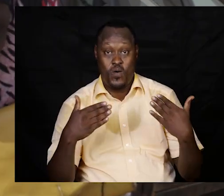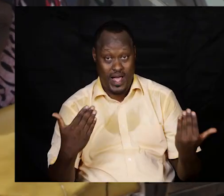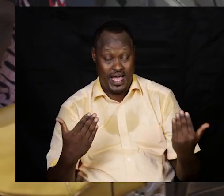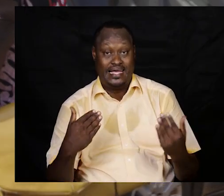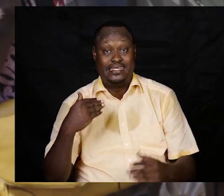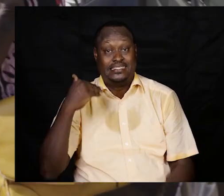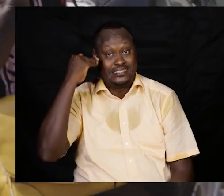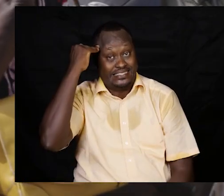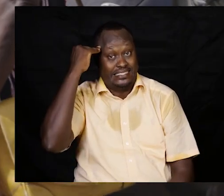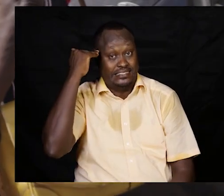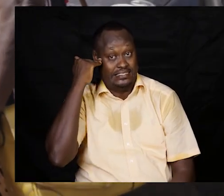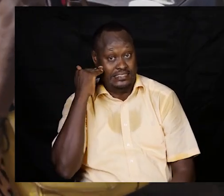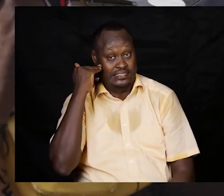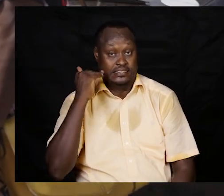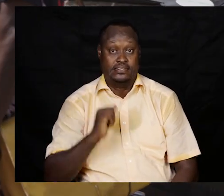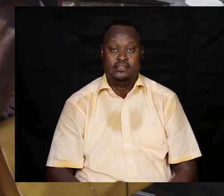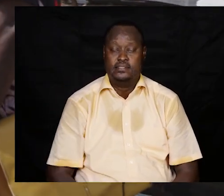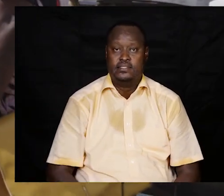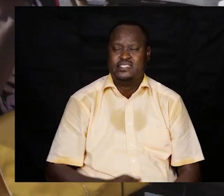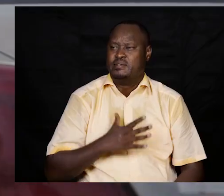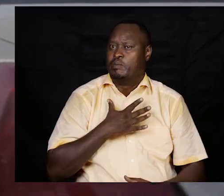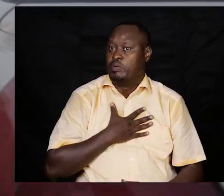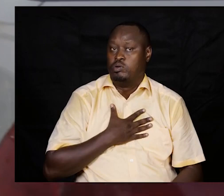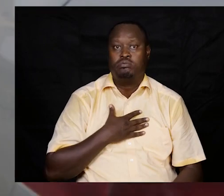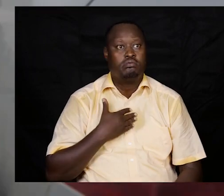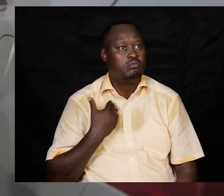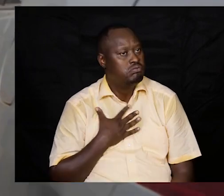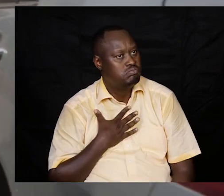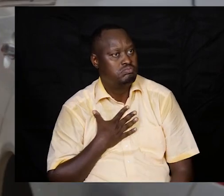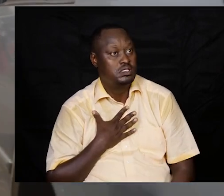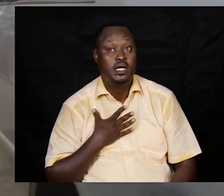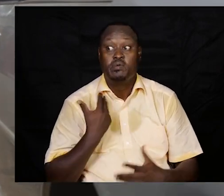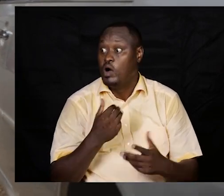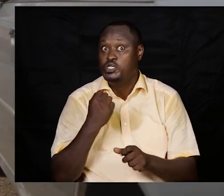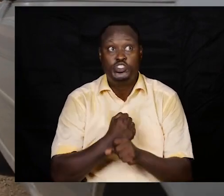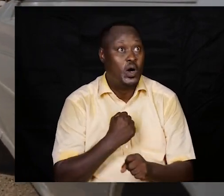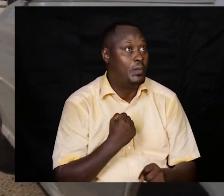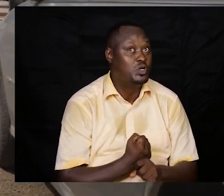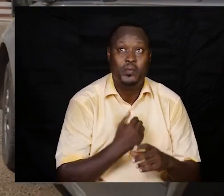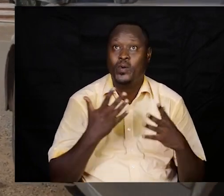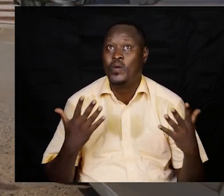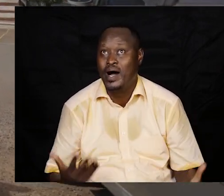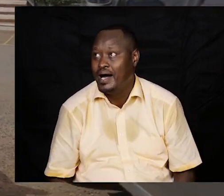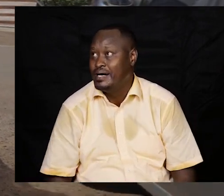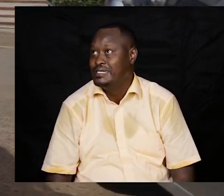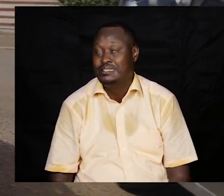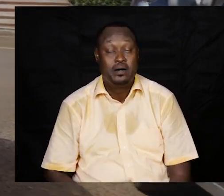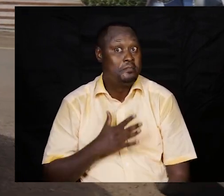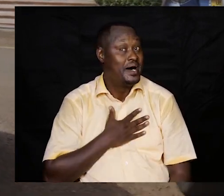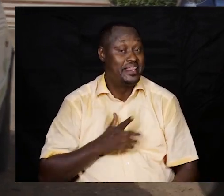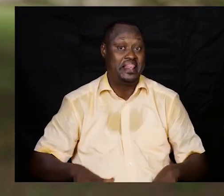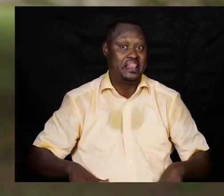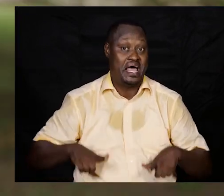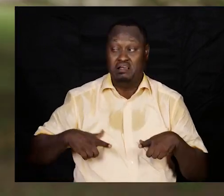looking for a job was my worst experience ever. I was new in the world. It was really harsh in my